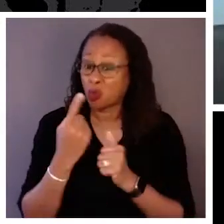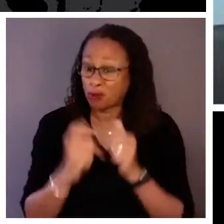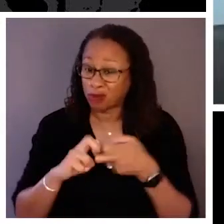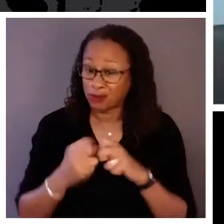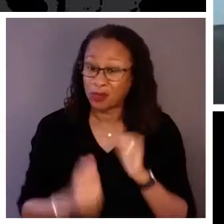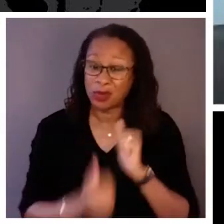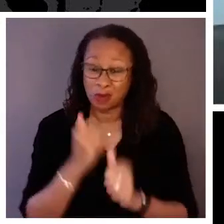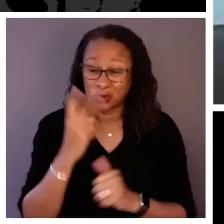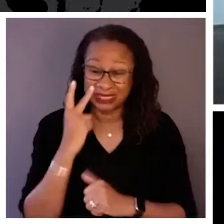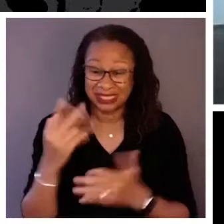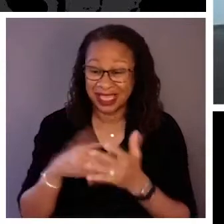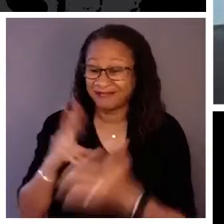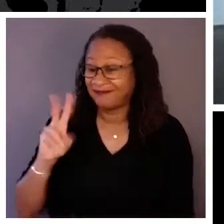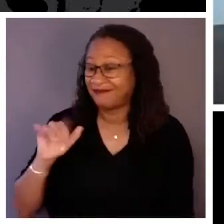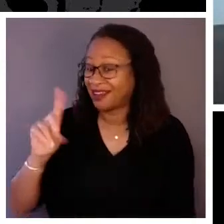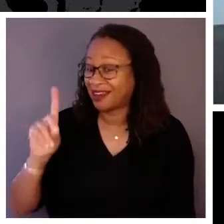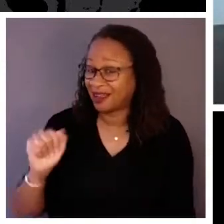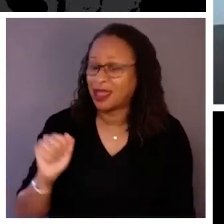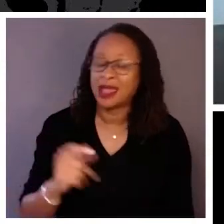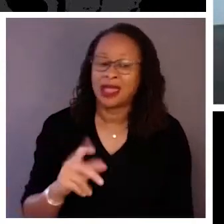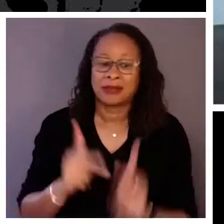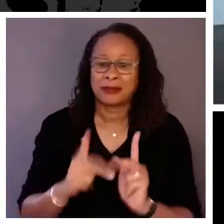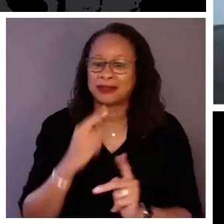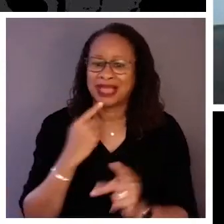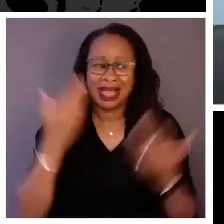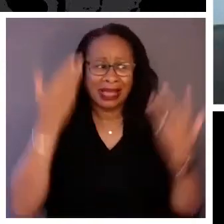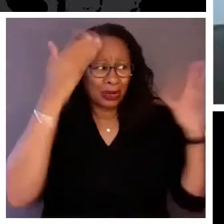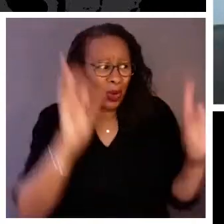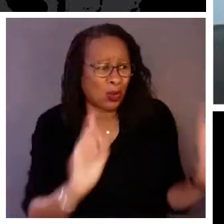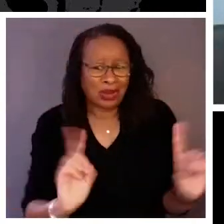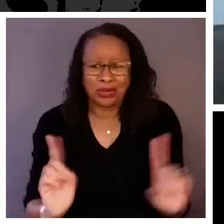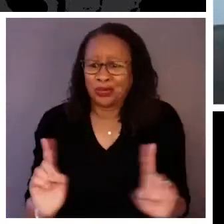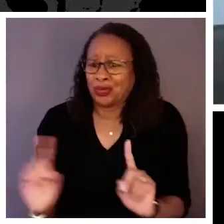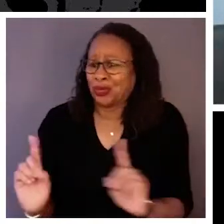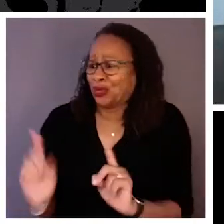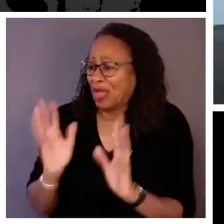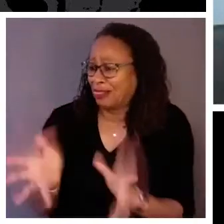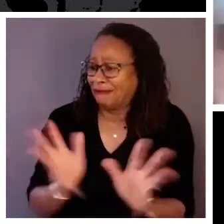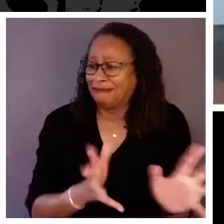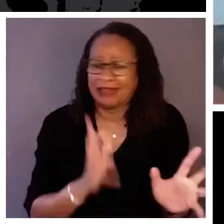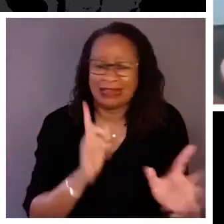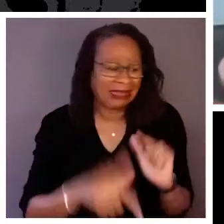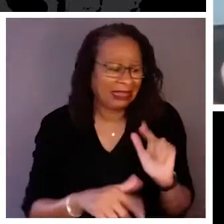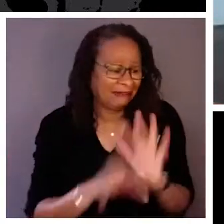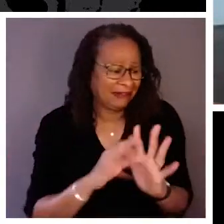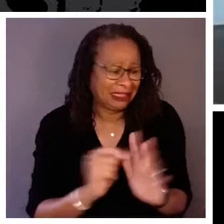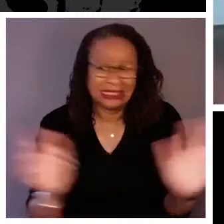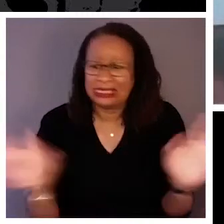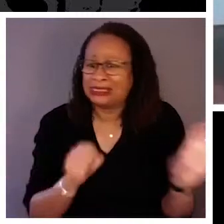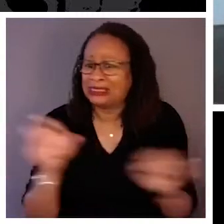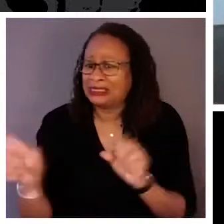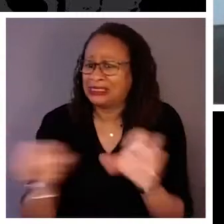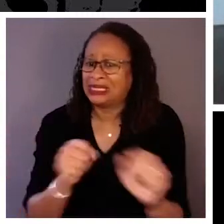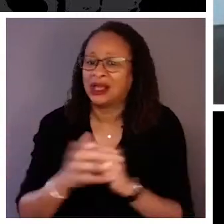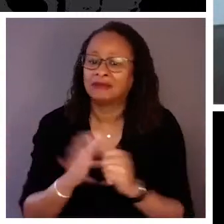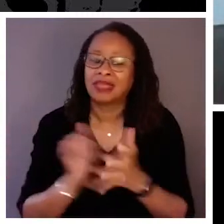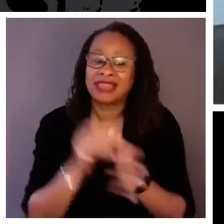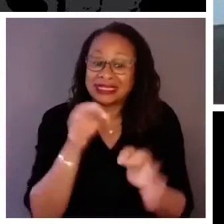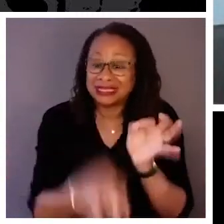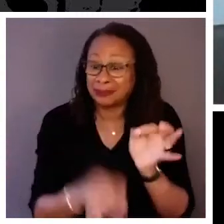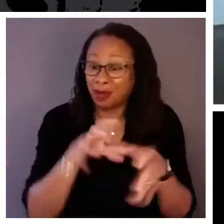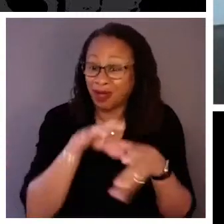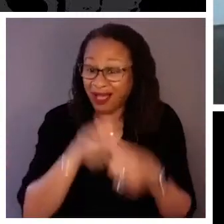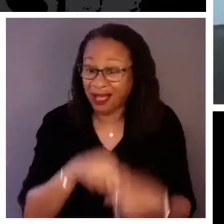VITA is that people say, I just don't know where anything is, and I can't pull it all together. Well, that simple little habit